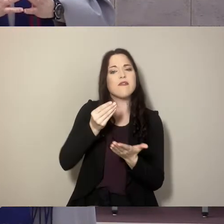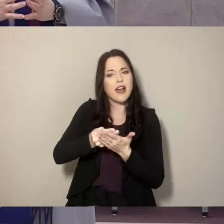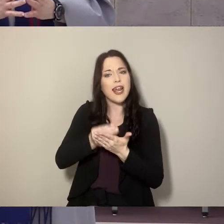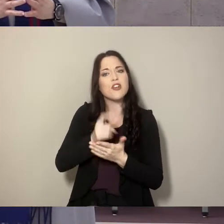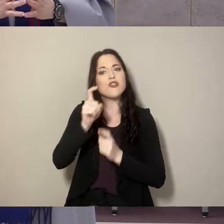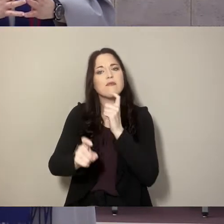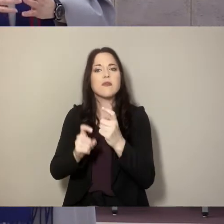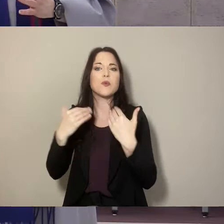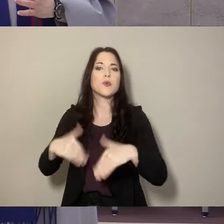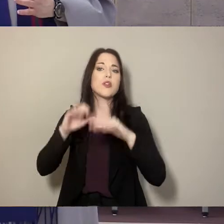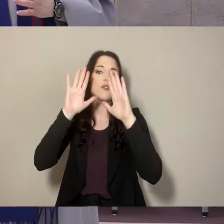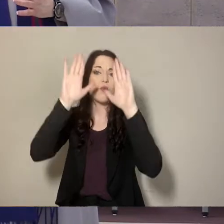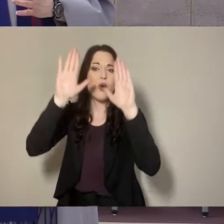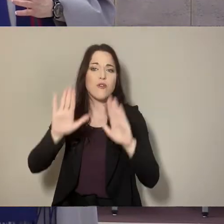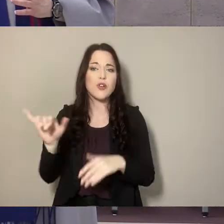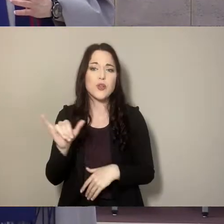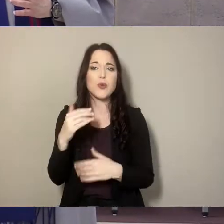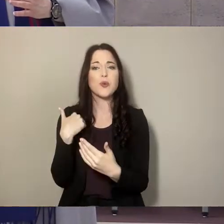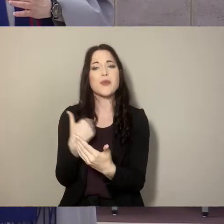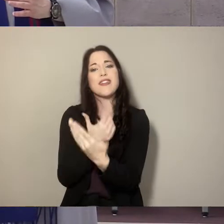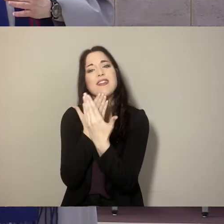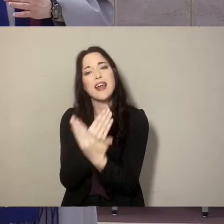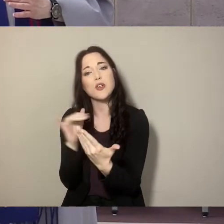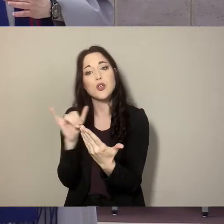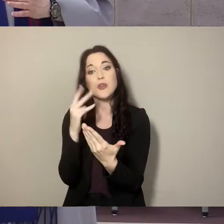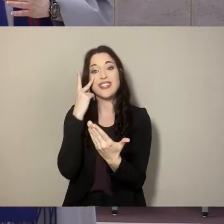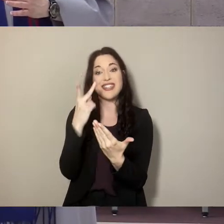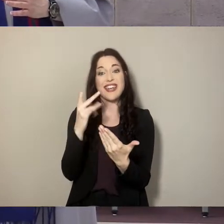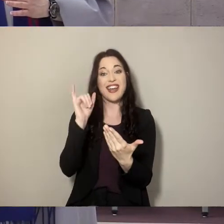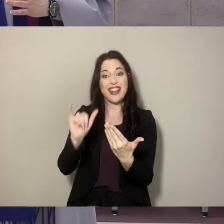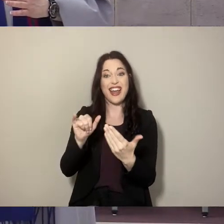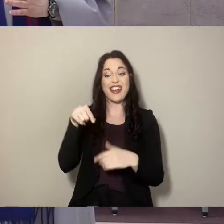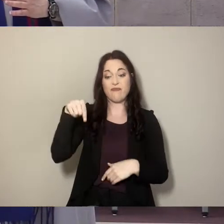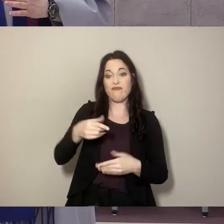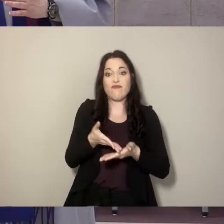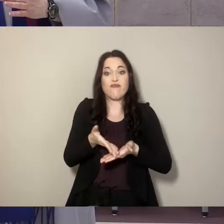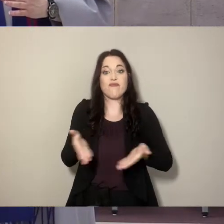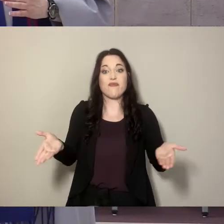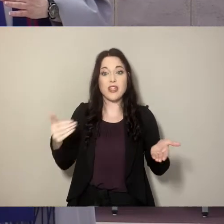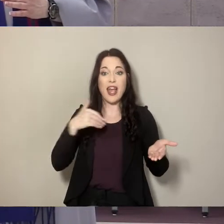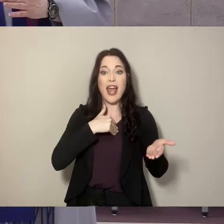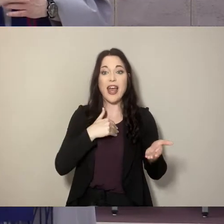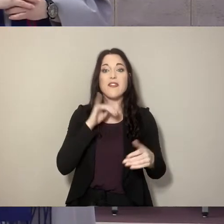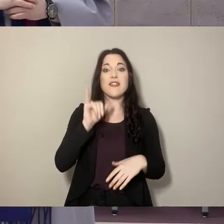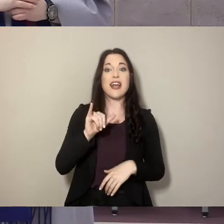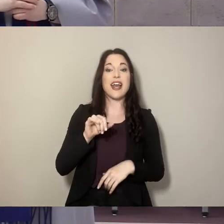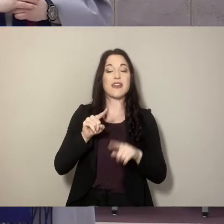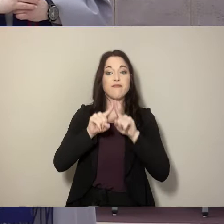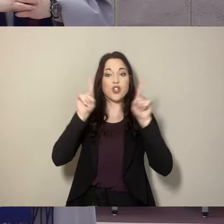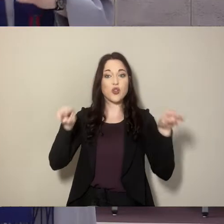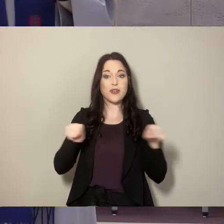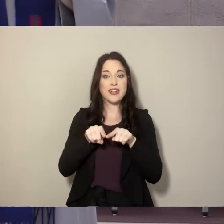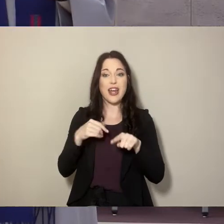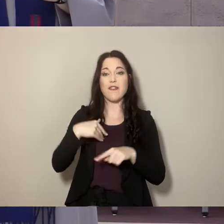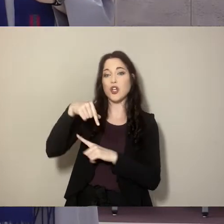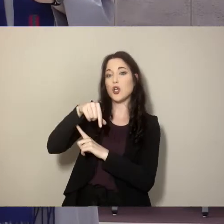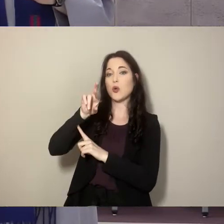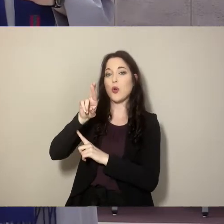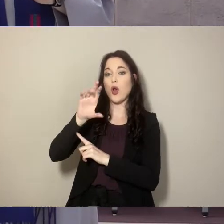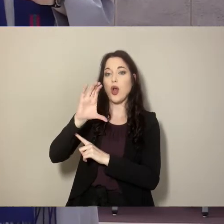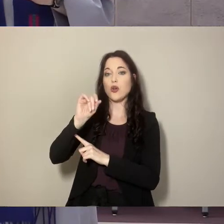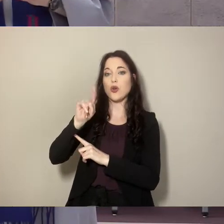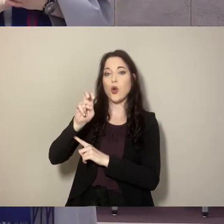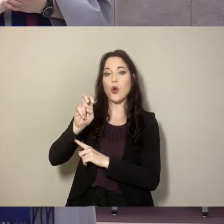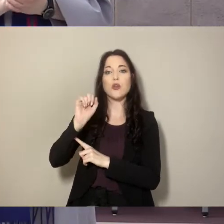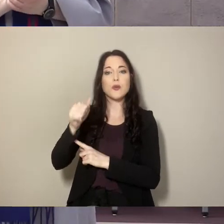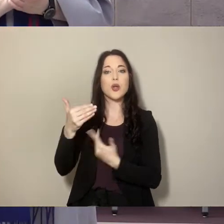a wonderful gift, and we thank you for that. You'll see on your screen that there is a QR code that you can Put your phone